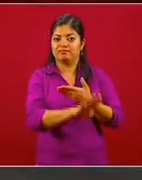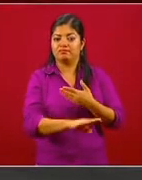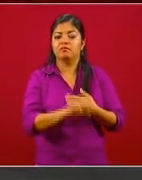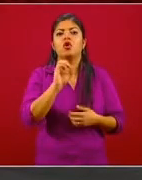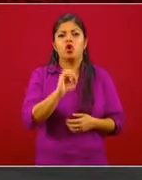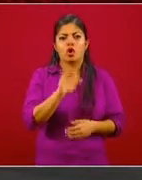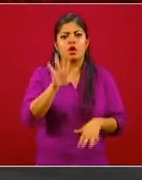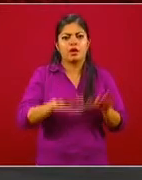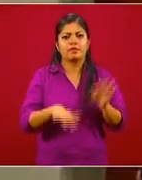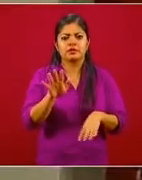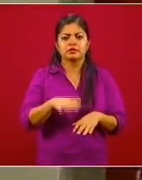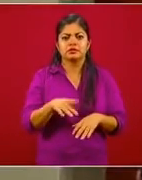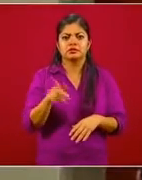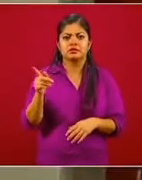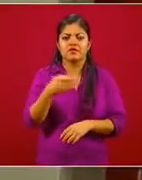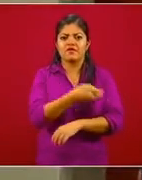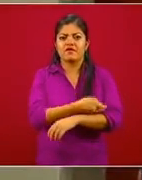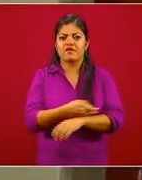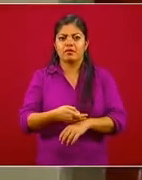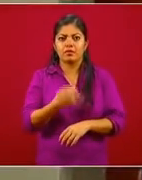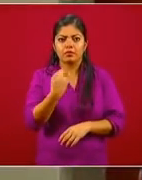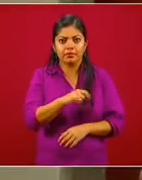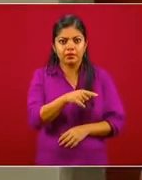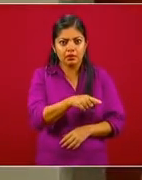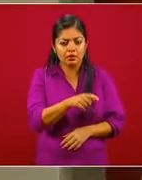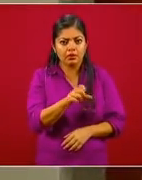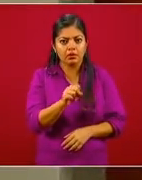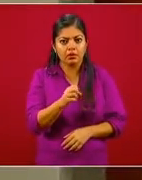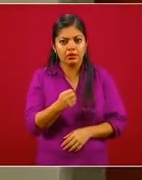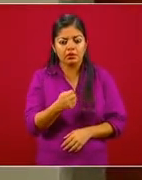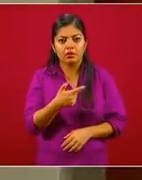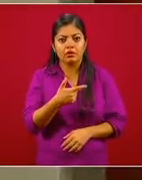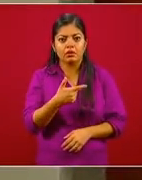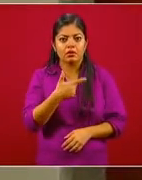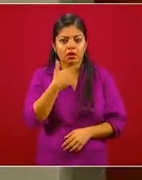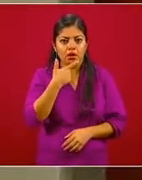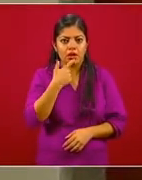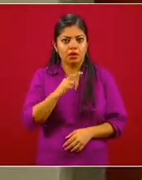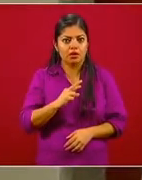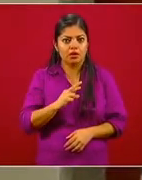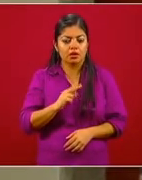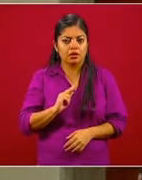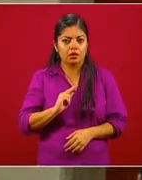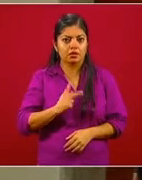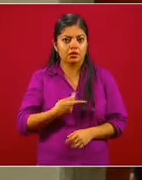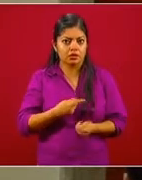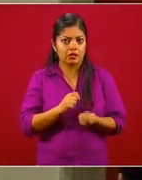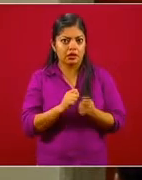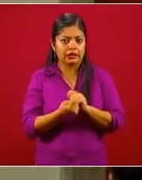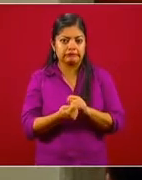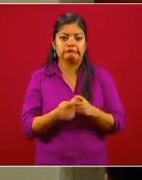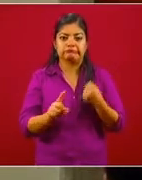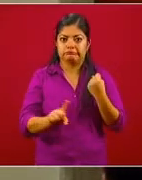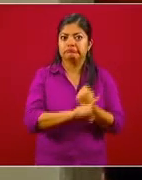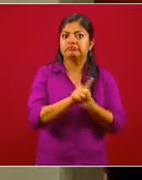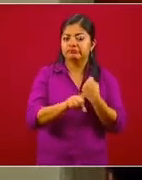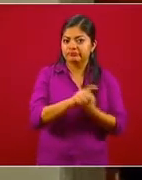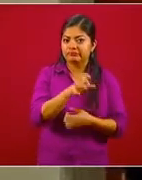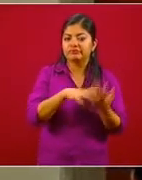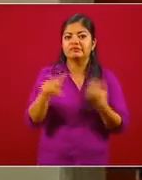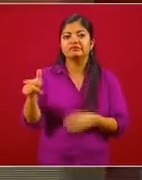rejected. And many people whose gender identity is even unknown to their families. So this has become really